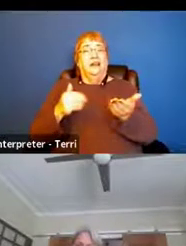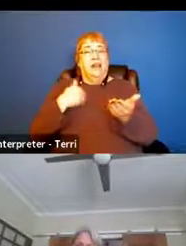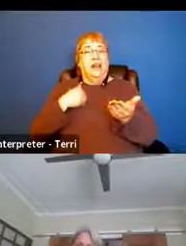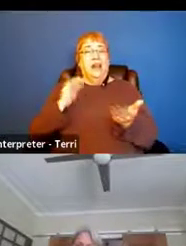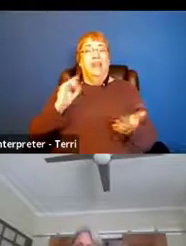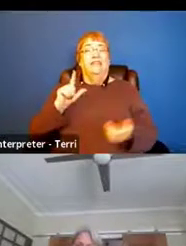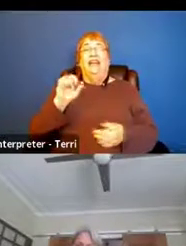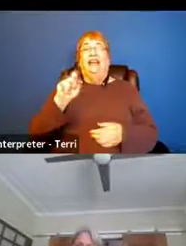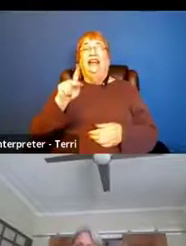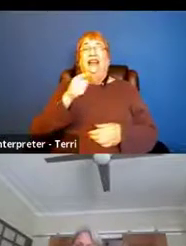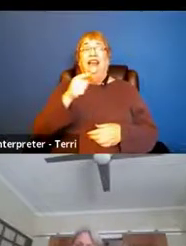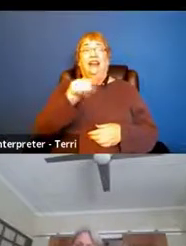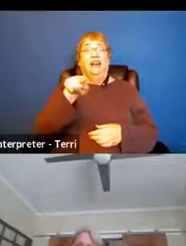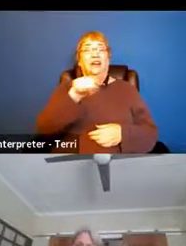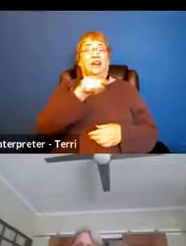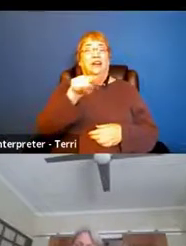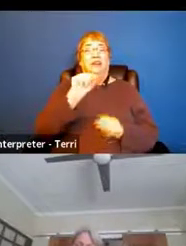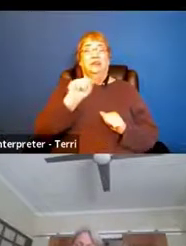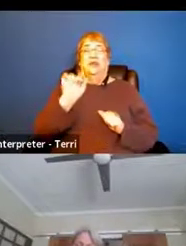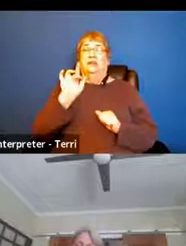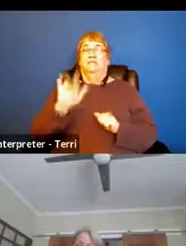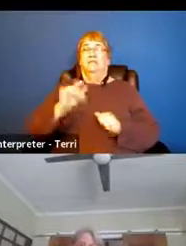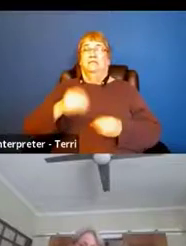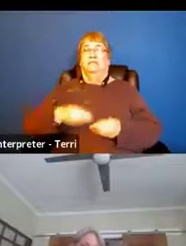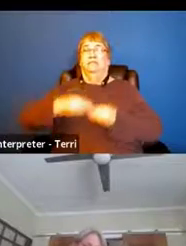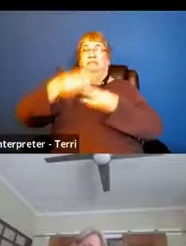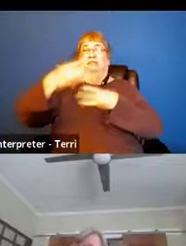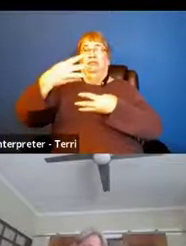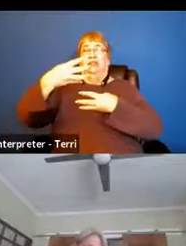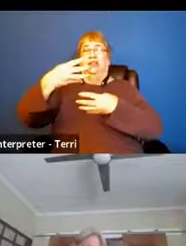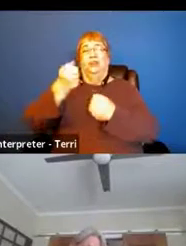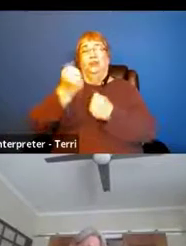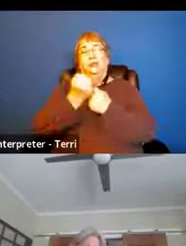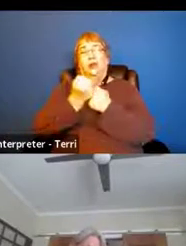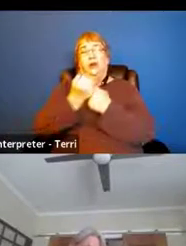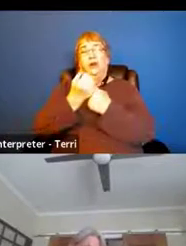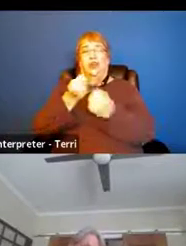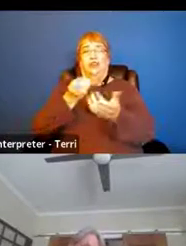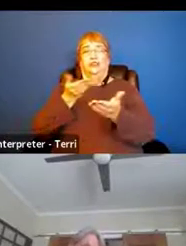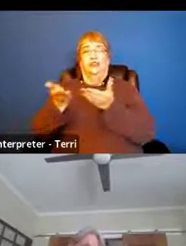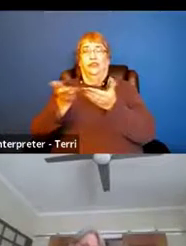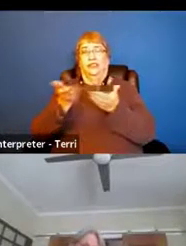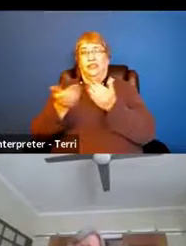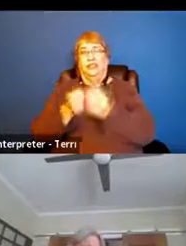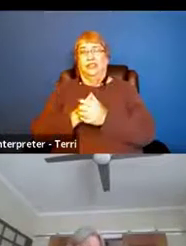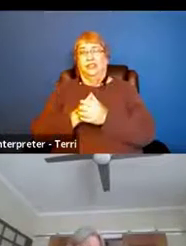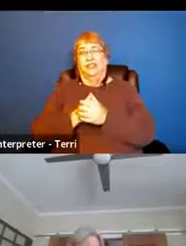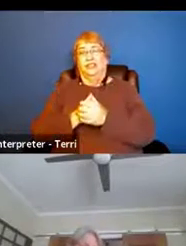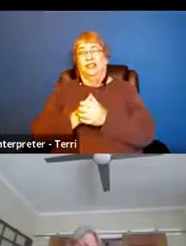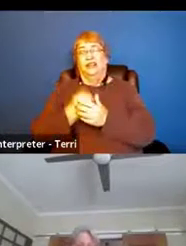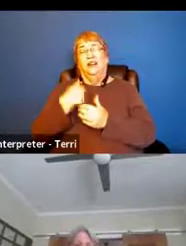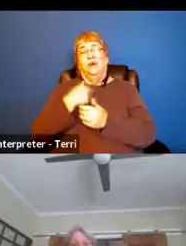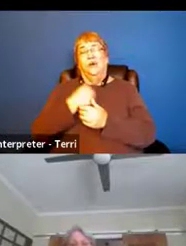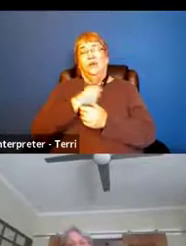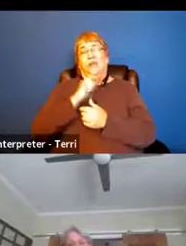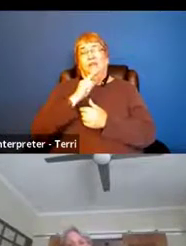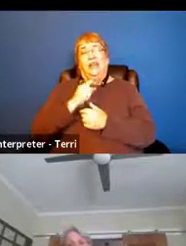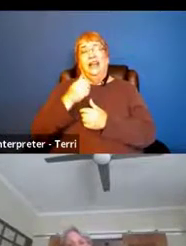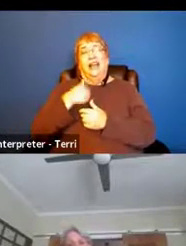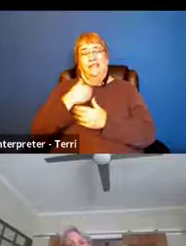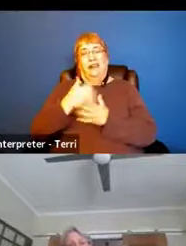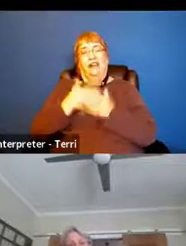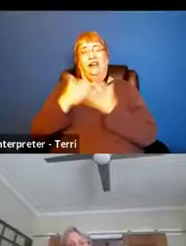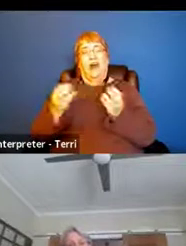mentioned earlier, you know, we're really initial numbers and stats are looking at increase in mental health concerns